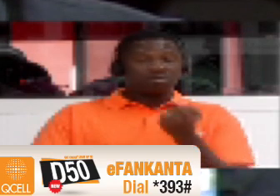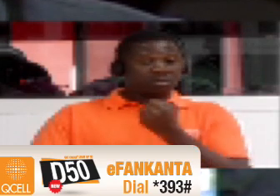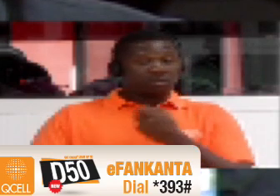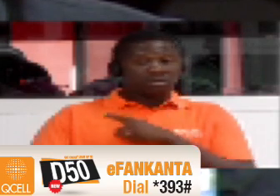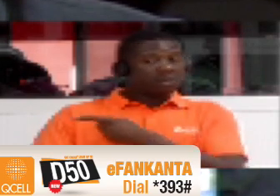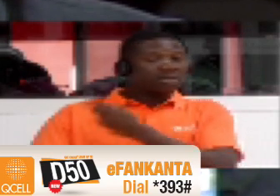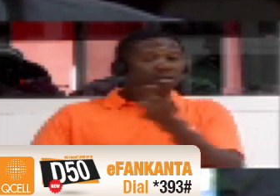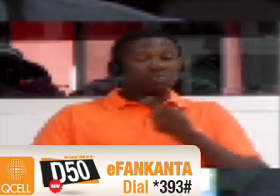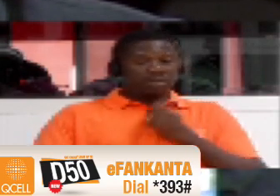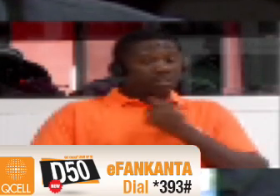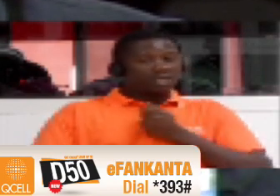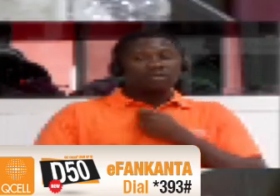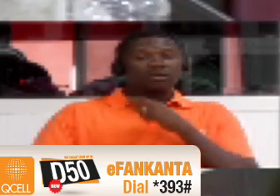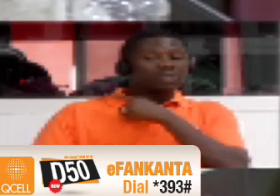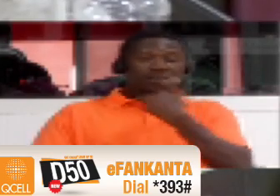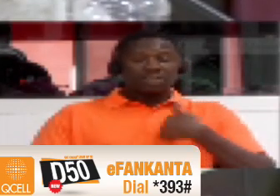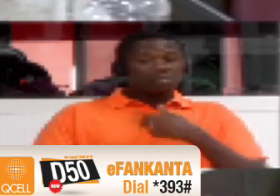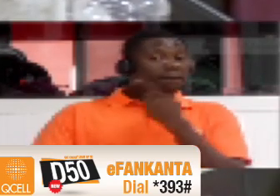were scared of these